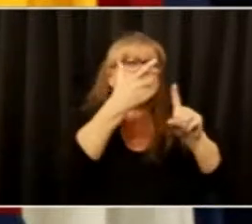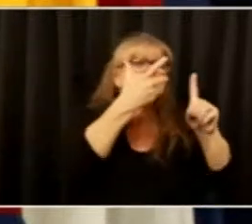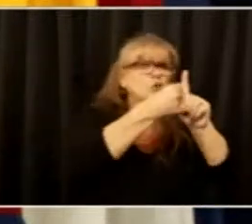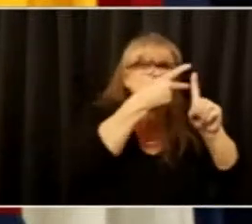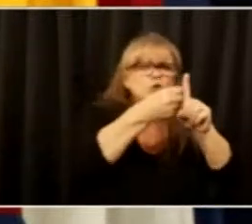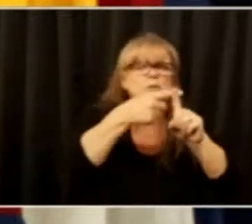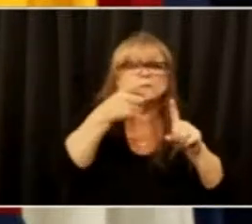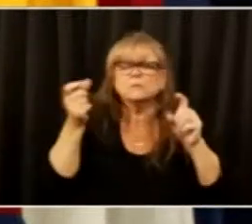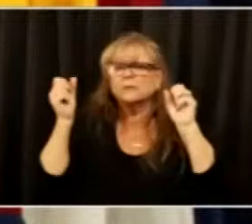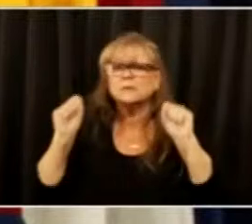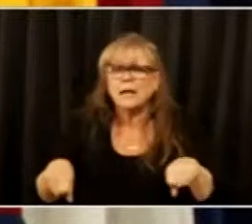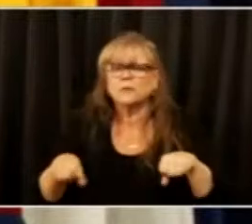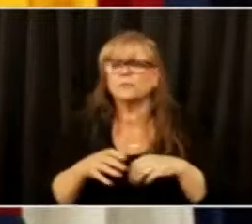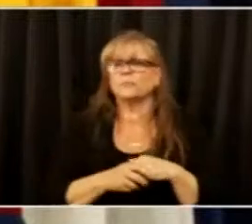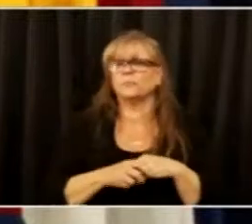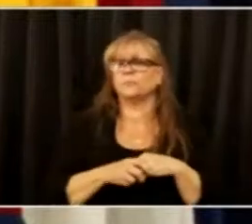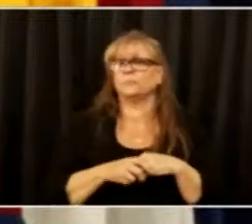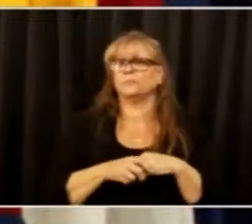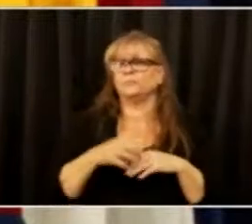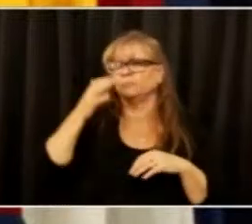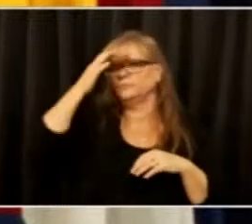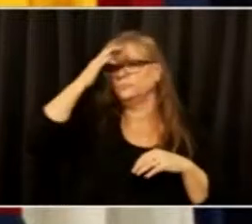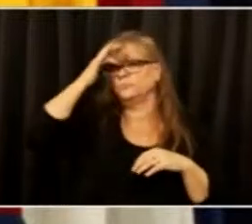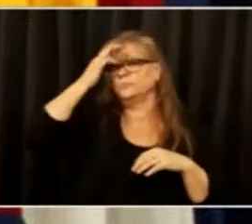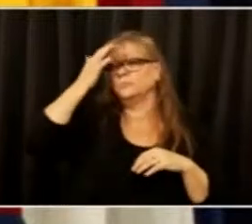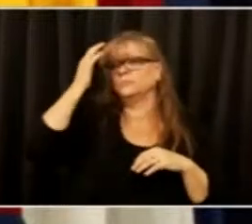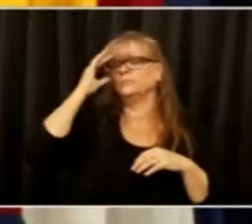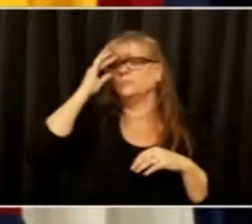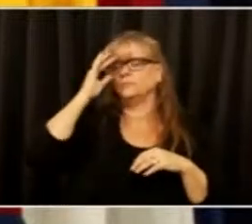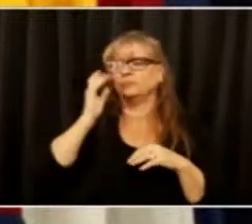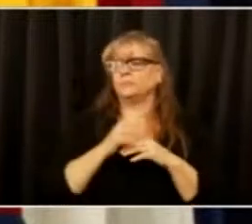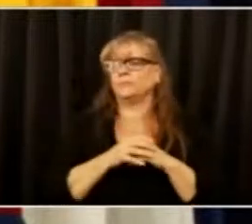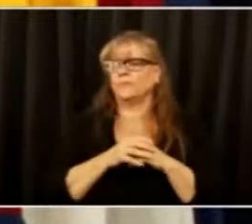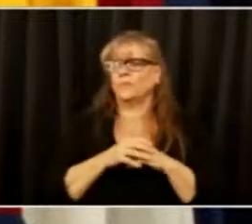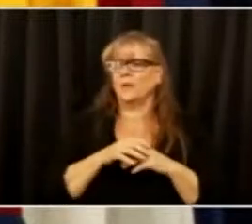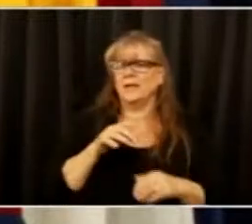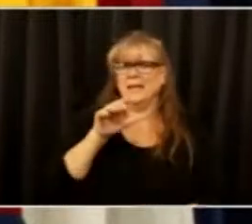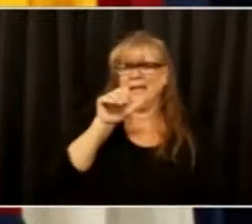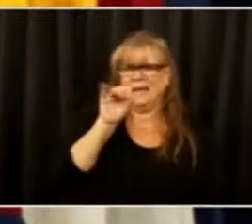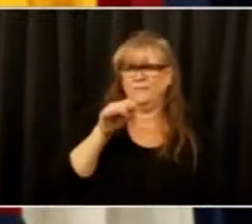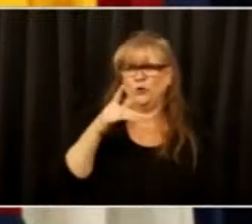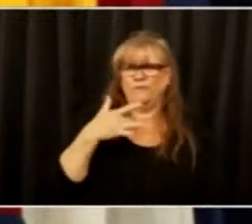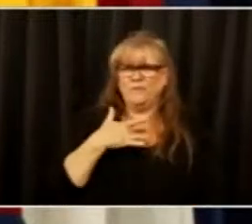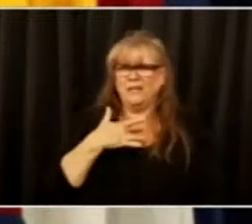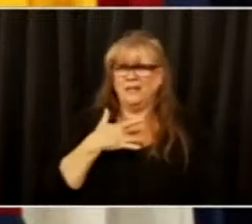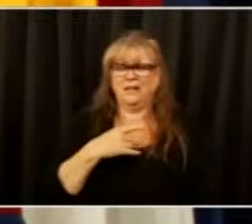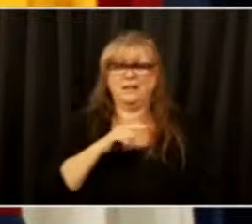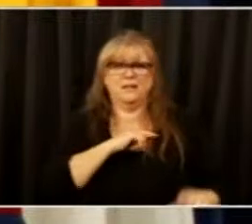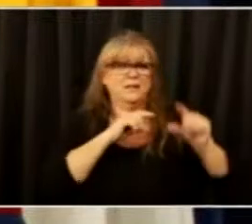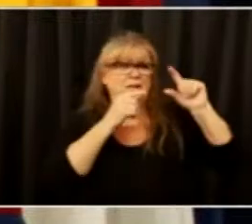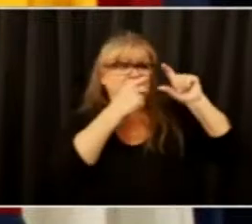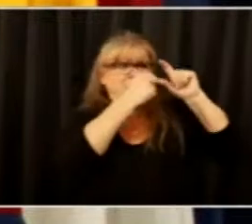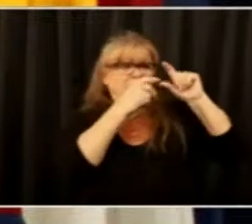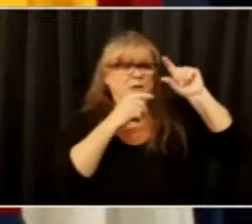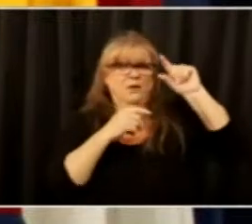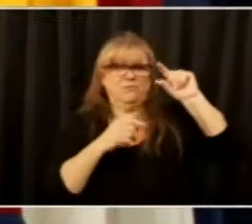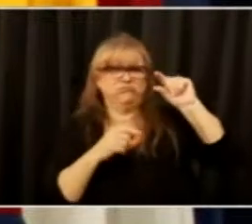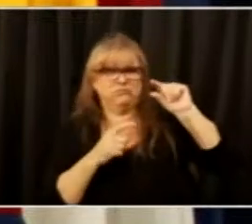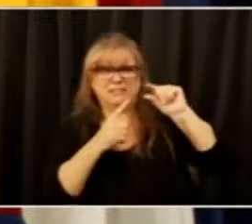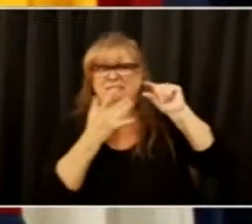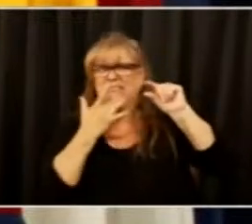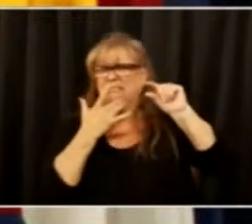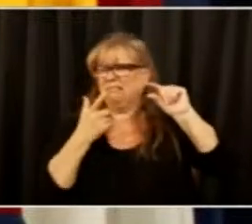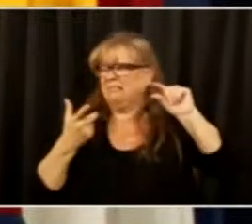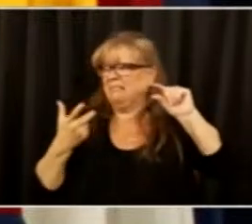have to do that, they should. But they in no way, shape, or form should feel guilty about about not being able to find a home for those